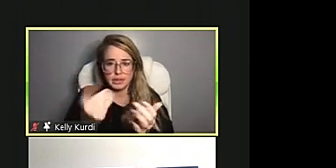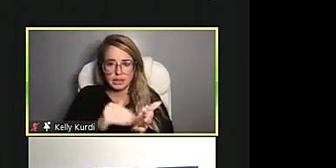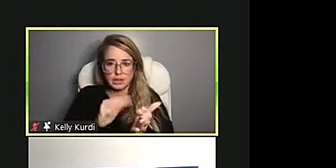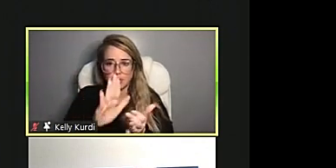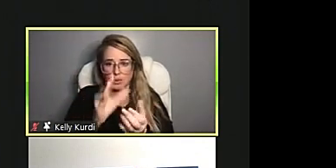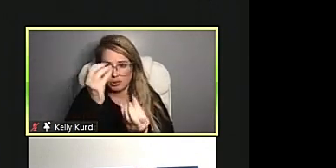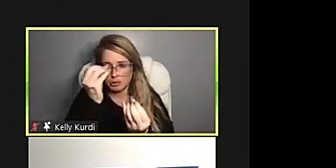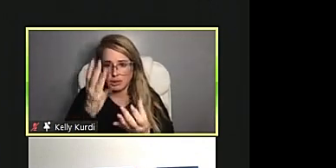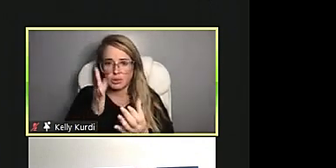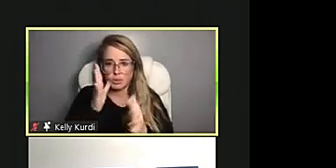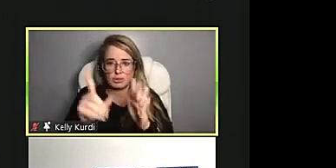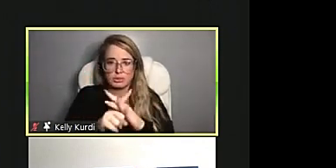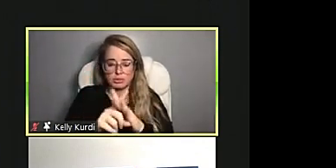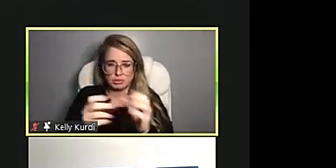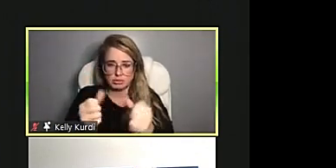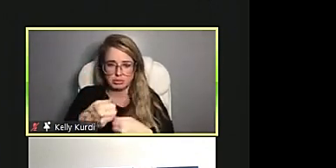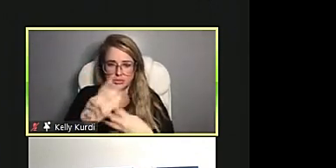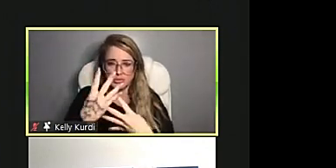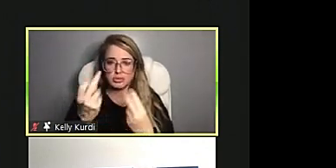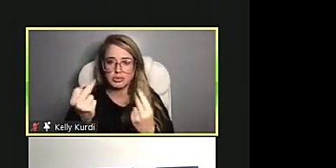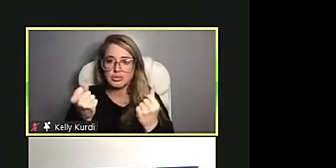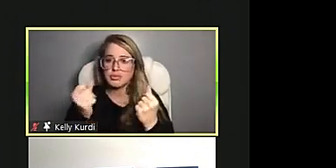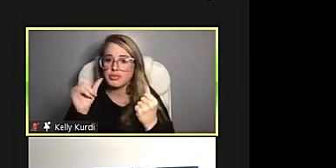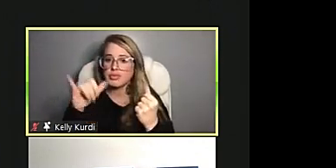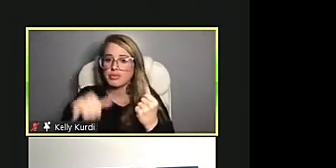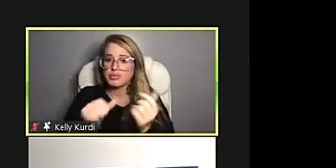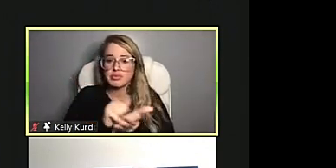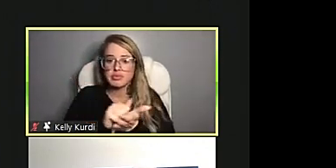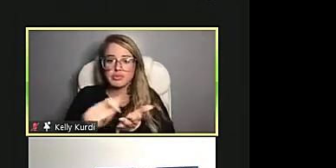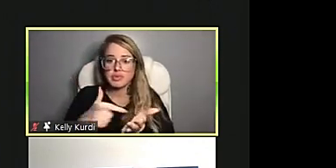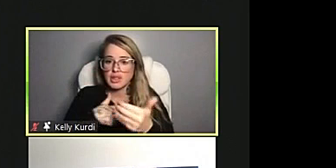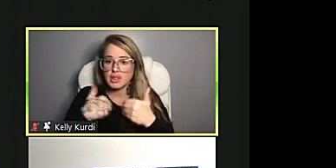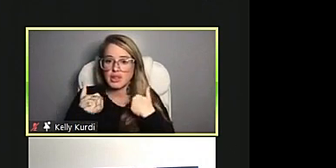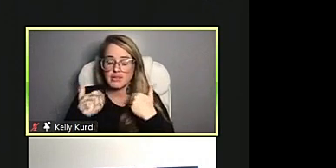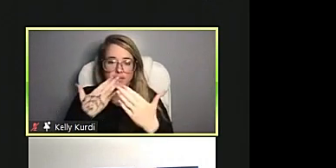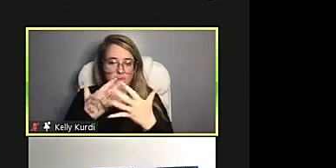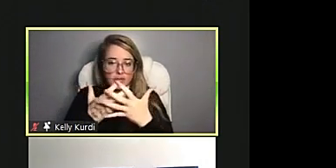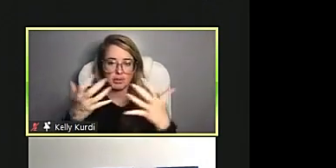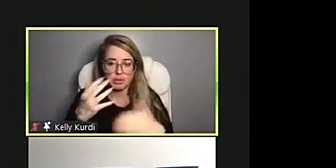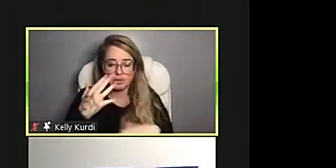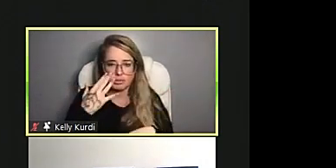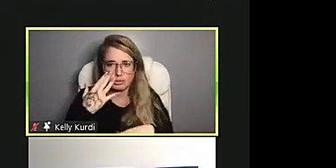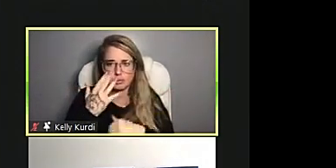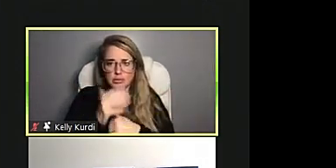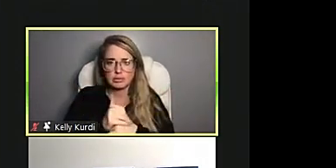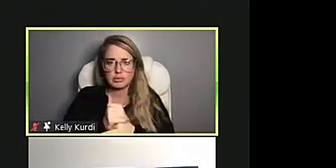right on through. And that is all I've got. So thank you very much.